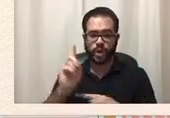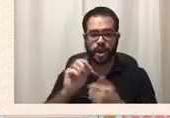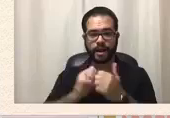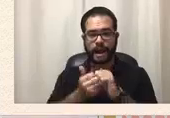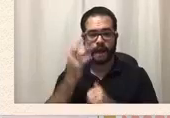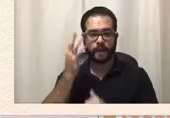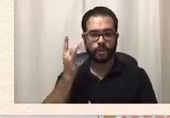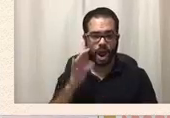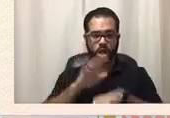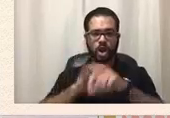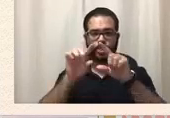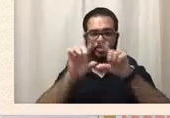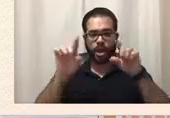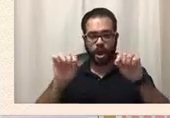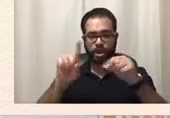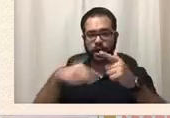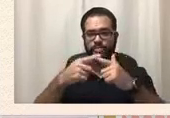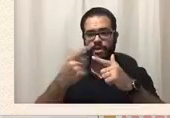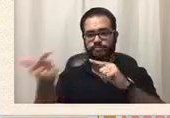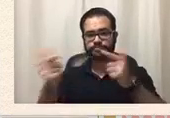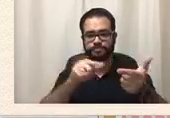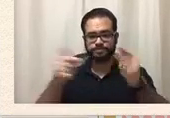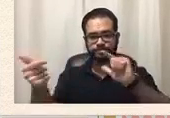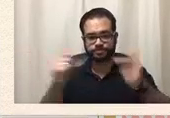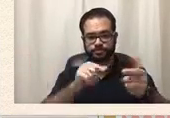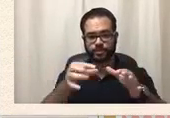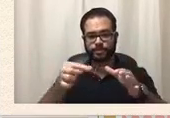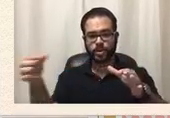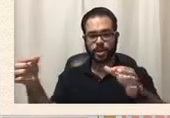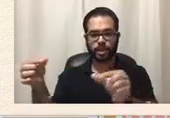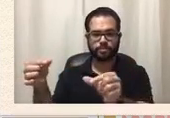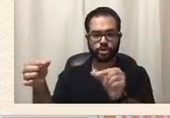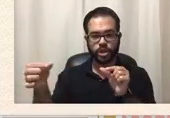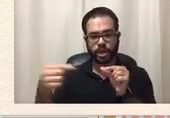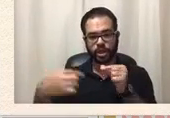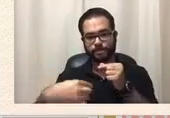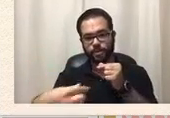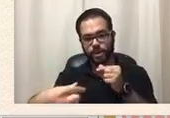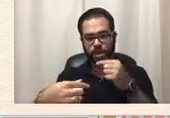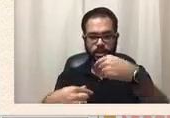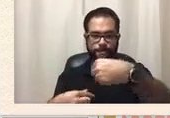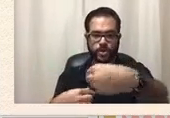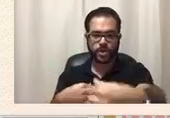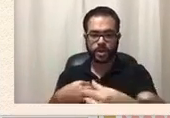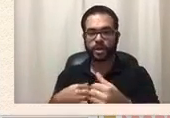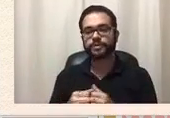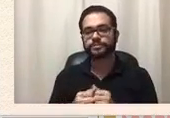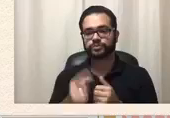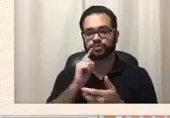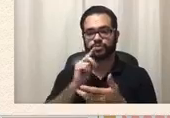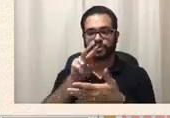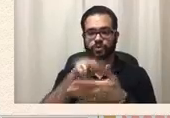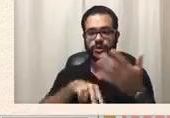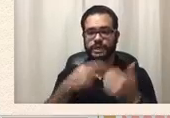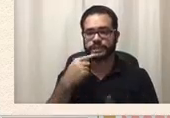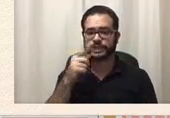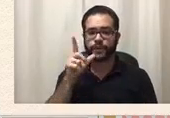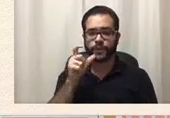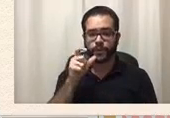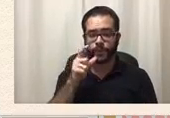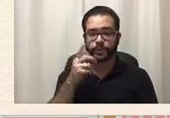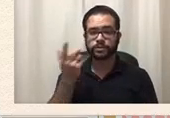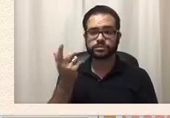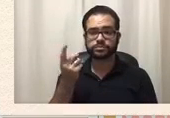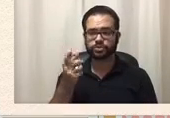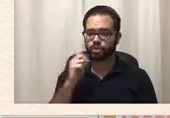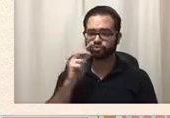turns pulling out the Jenga, and you will read it, and it says who. So you'll look at your reference chart and